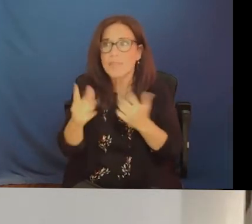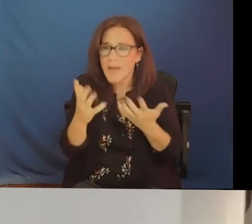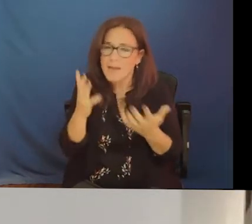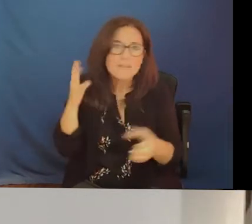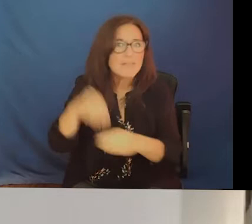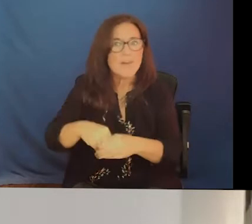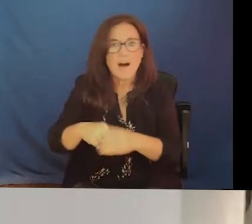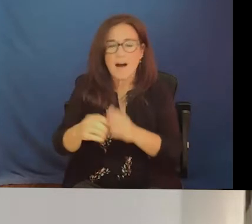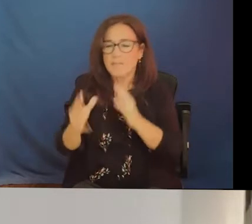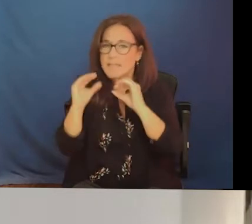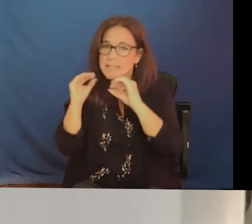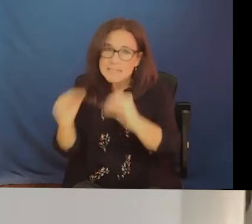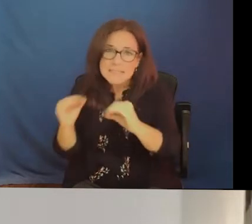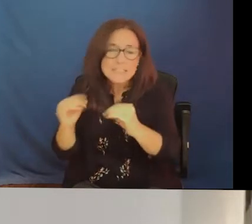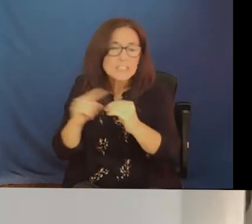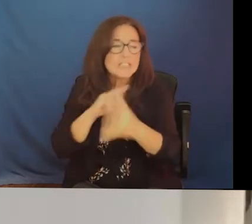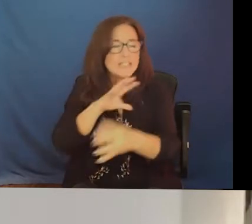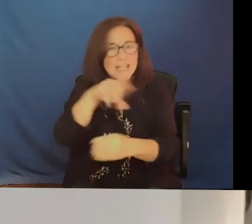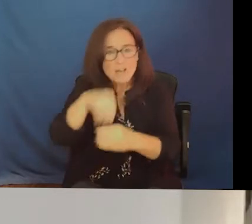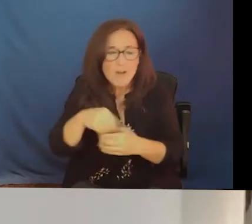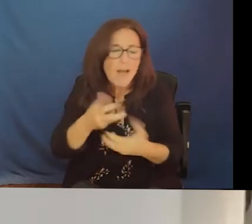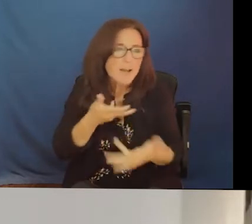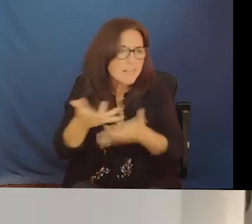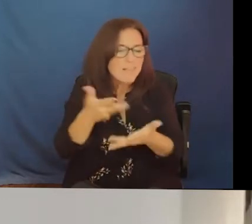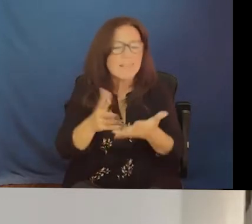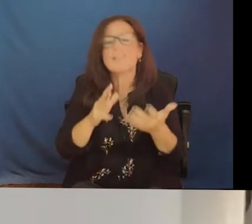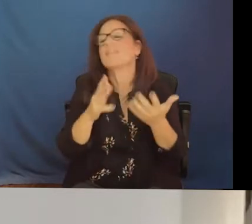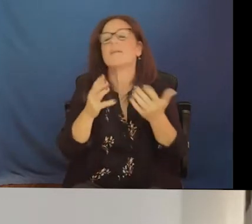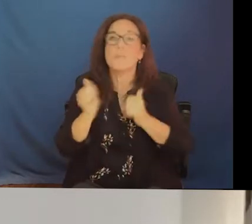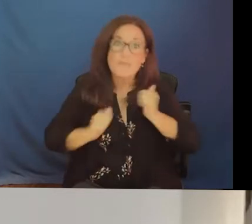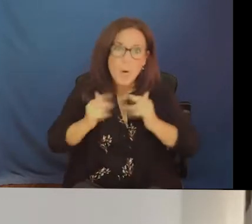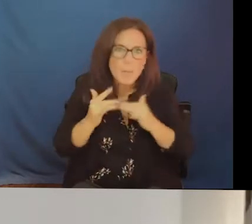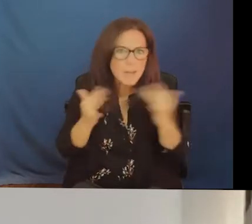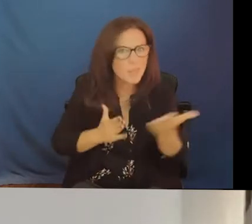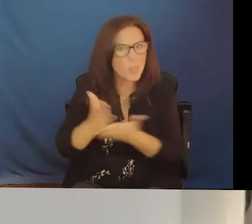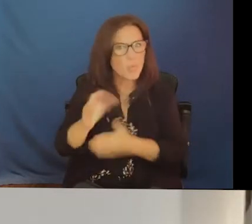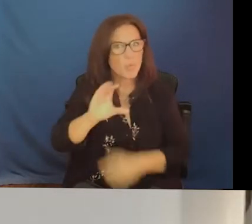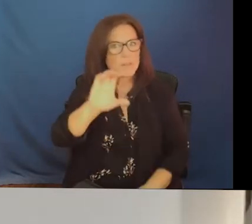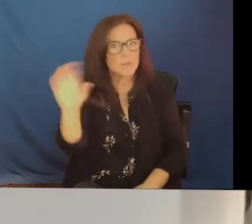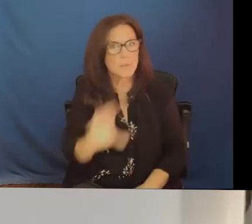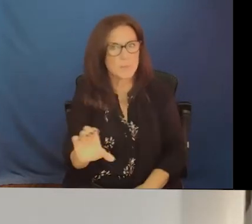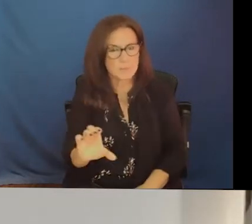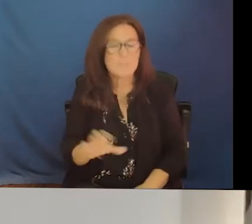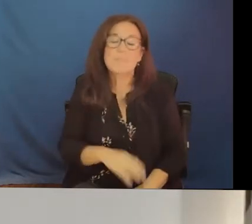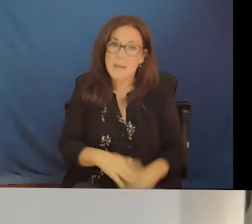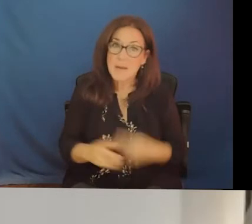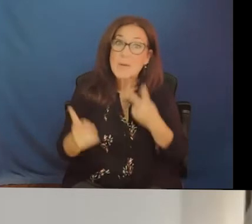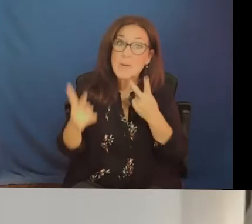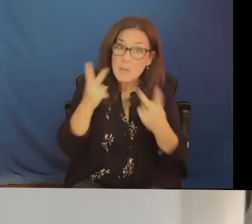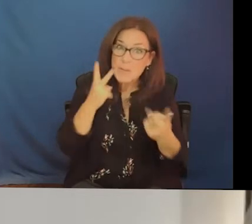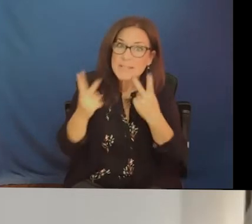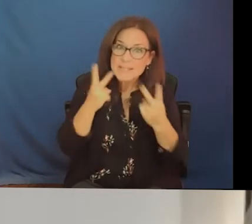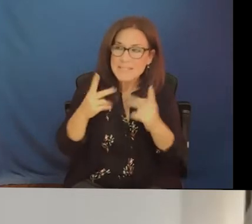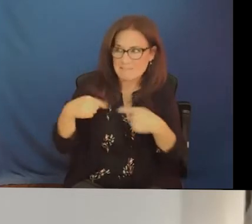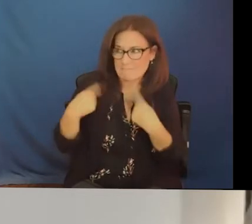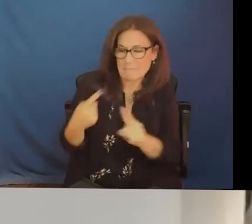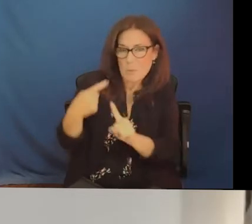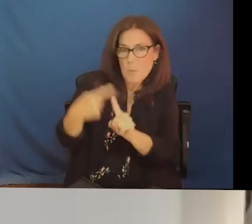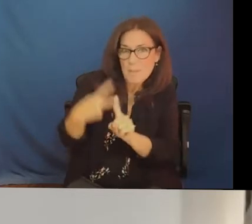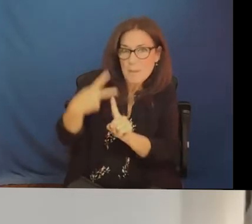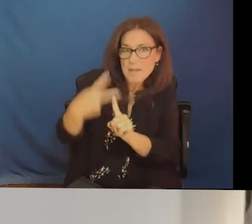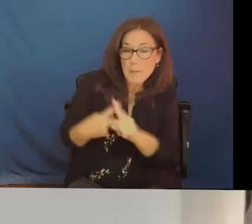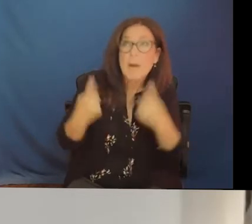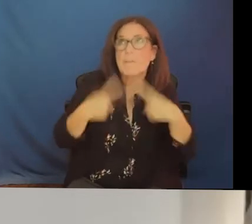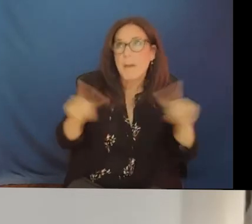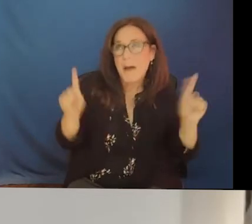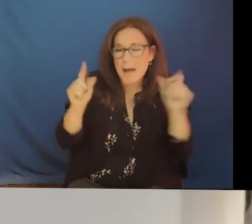to teach, and to learn over Zoom. And over the past few months, we've been really excited to see sports return also to our